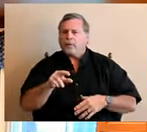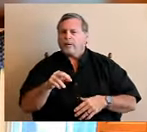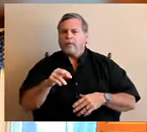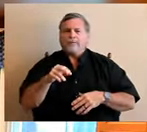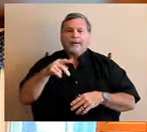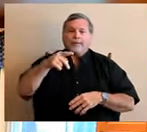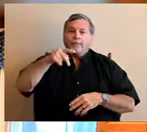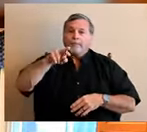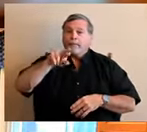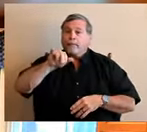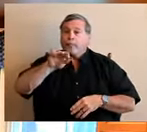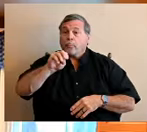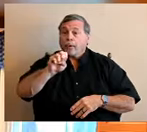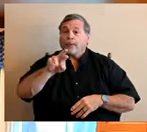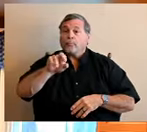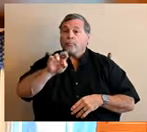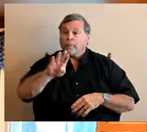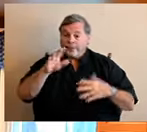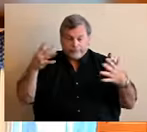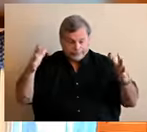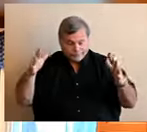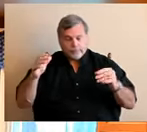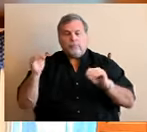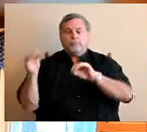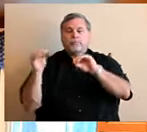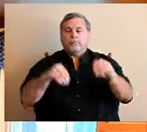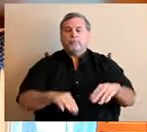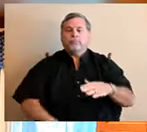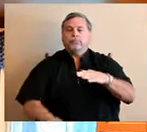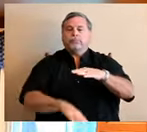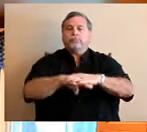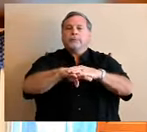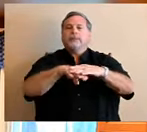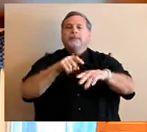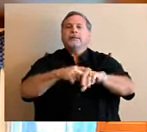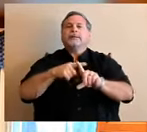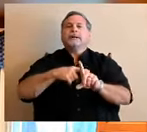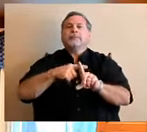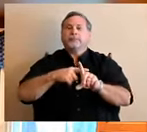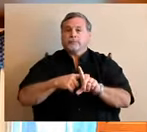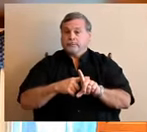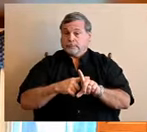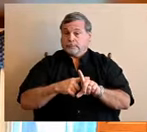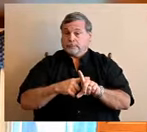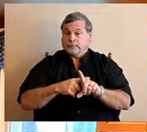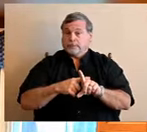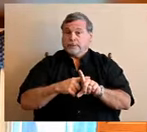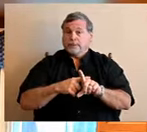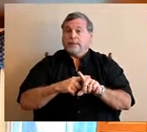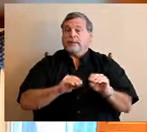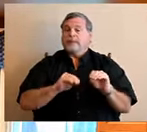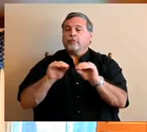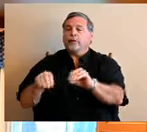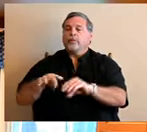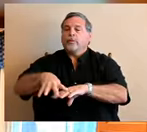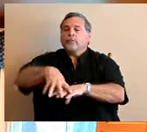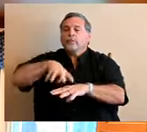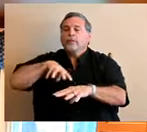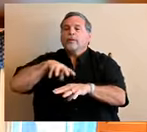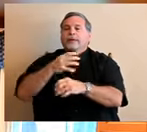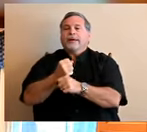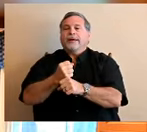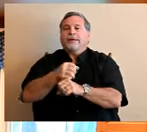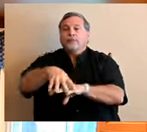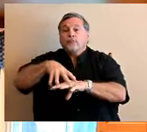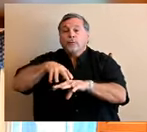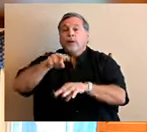or a block of prime rib that they've already cooked, and they will bring them back up to temperature and then they will put them on the grill just to give you some grill marks.